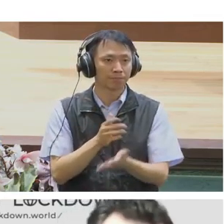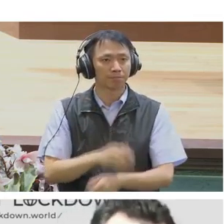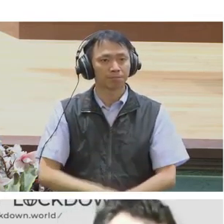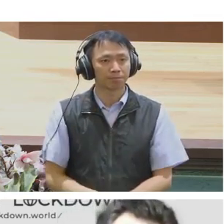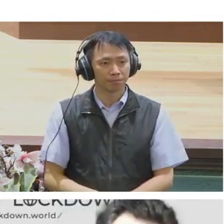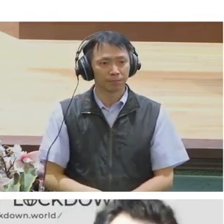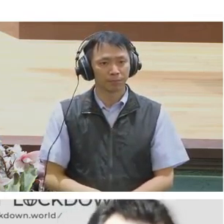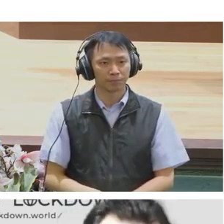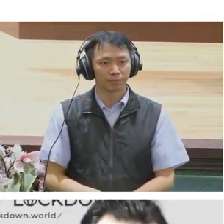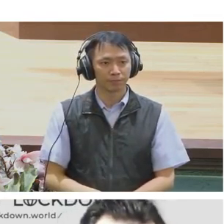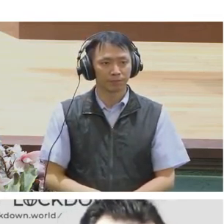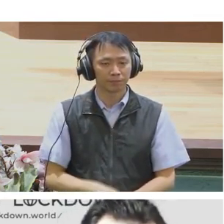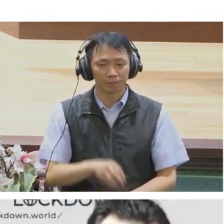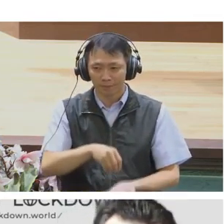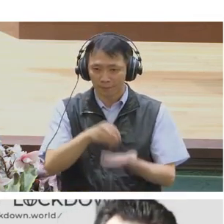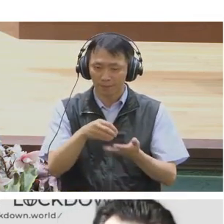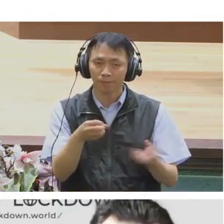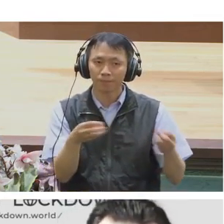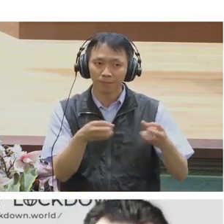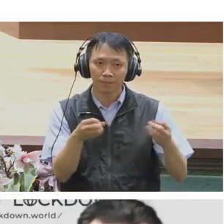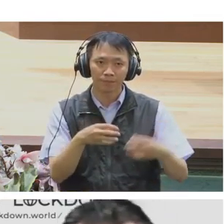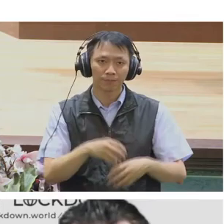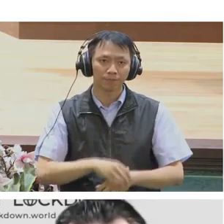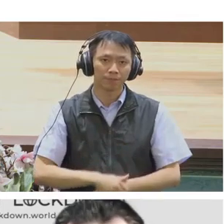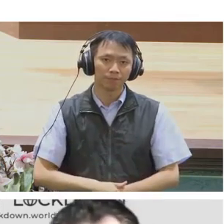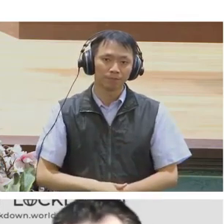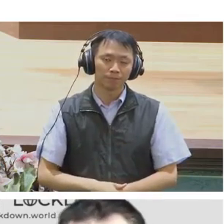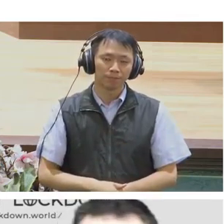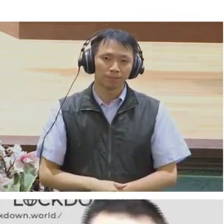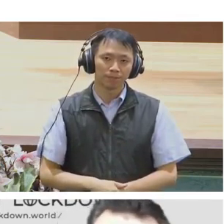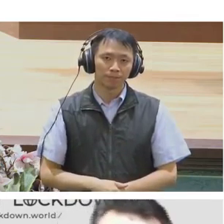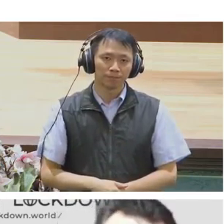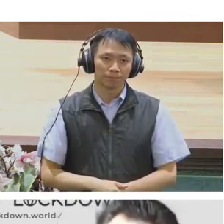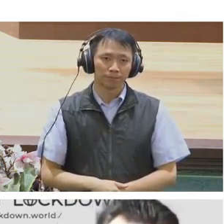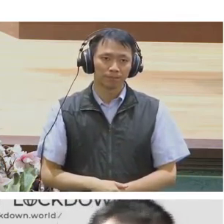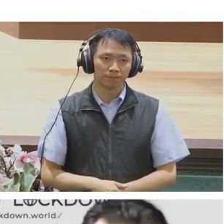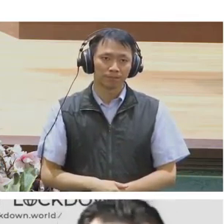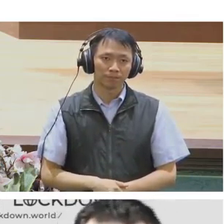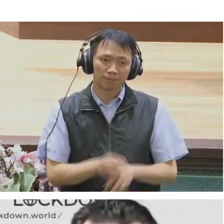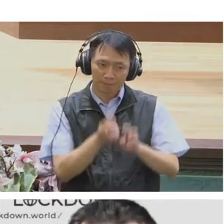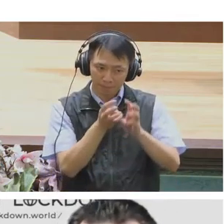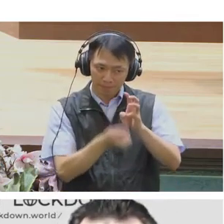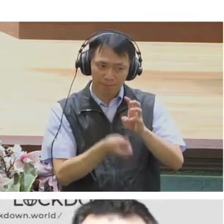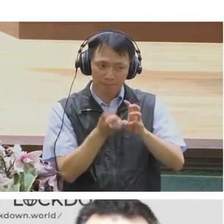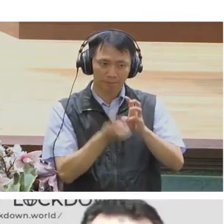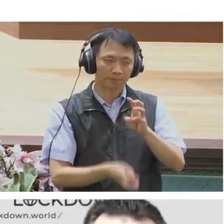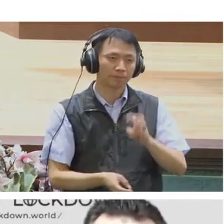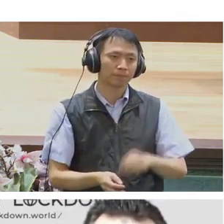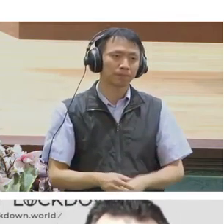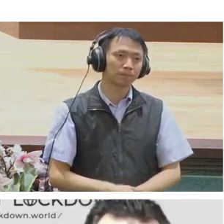the specifics of the project. So over to you, Julie. Thanks, Mark. So I'm